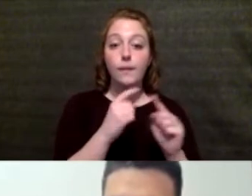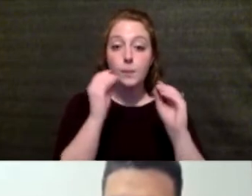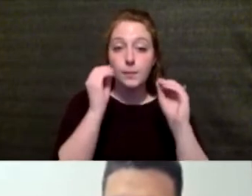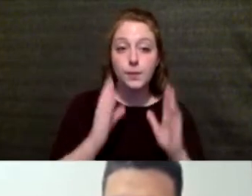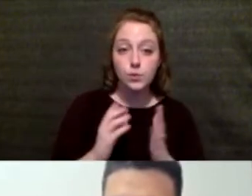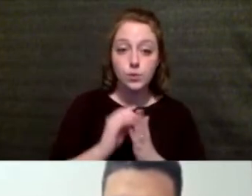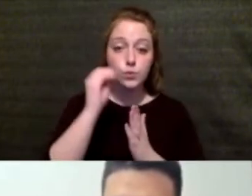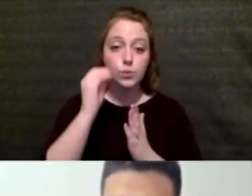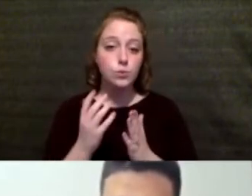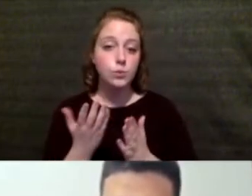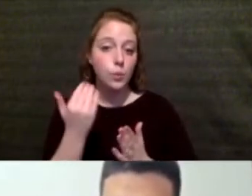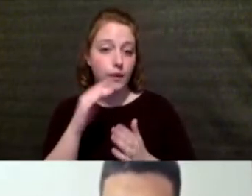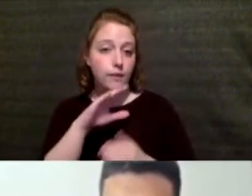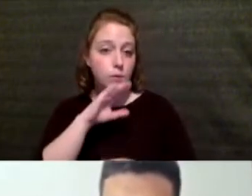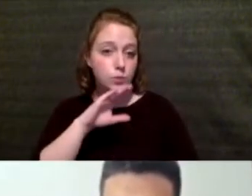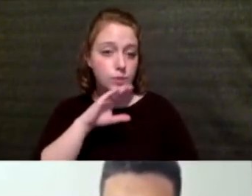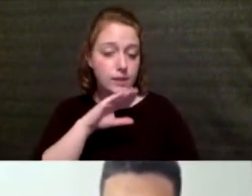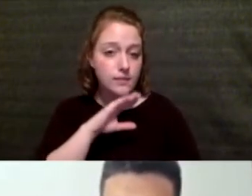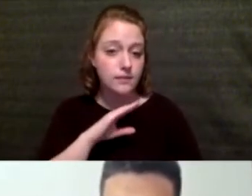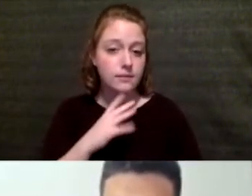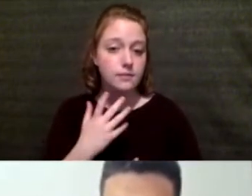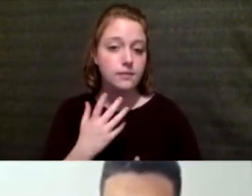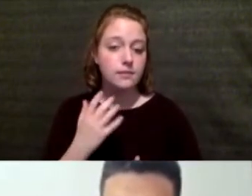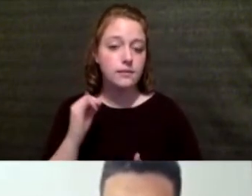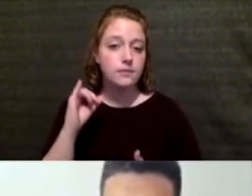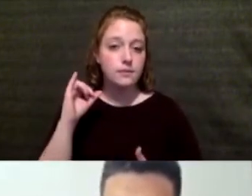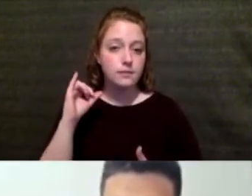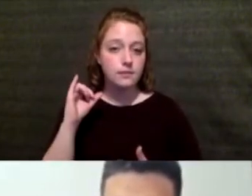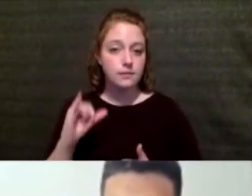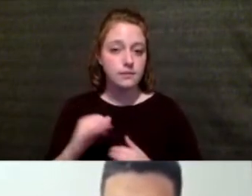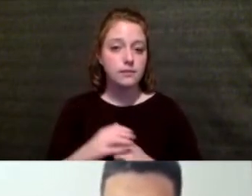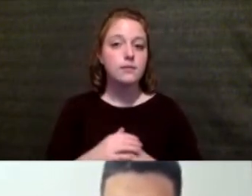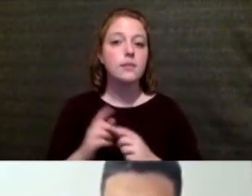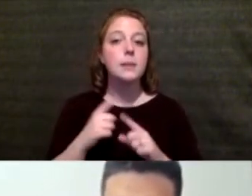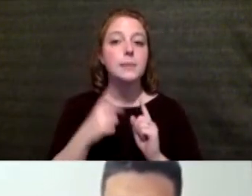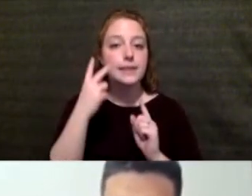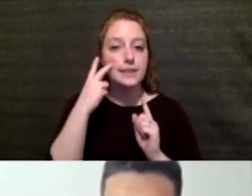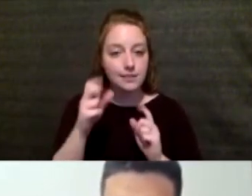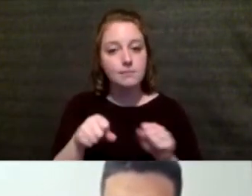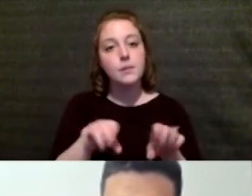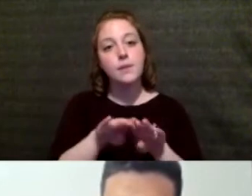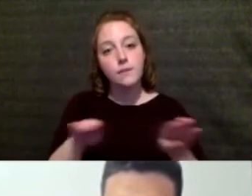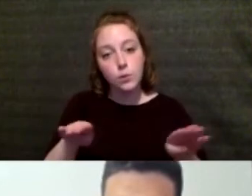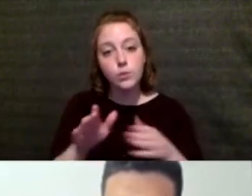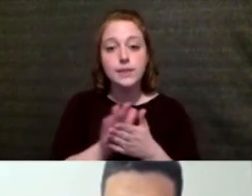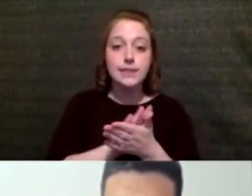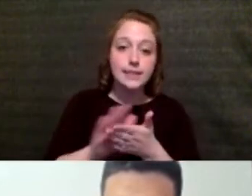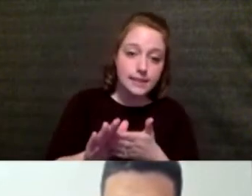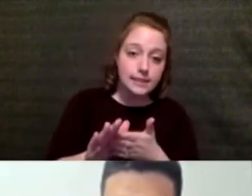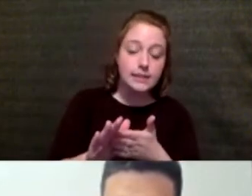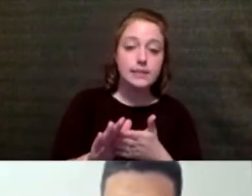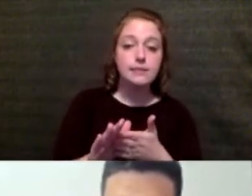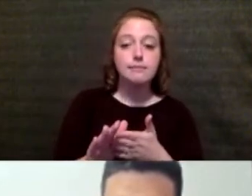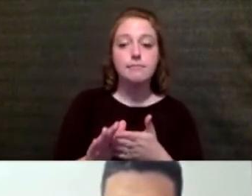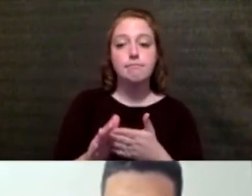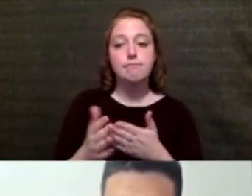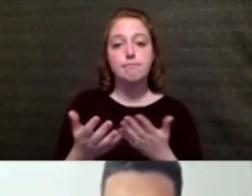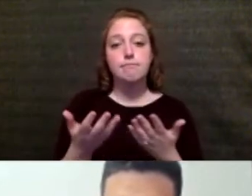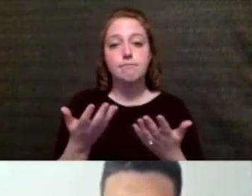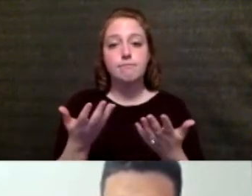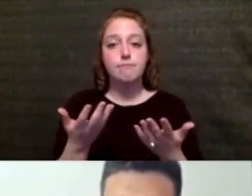you about this space and helping people see, yes, the floors may be clean and the place may be